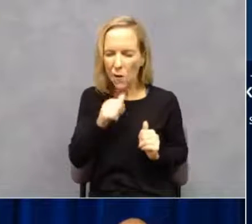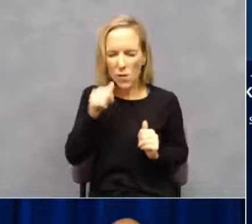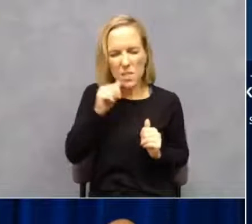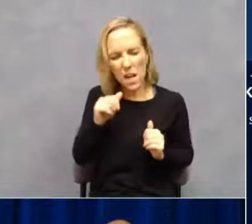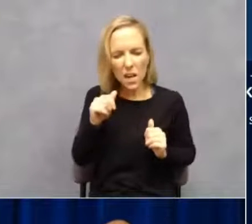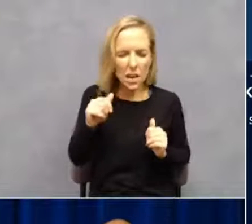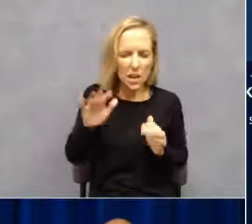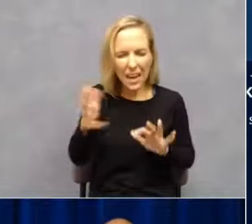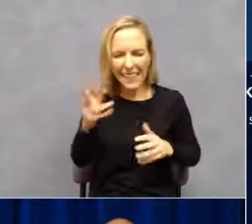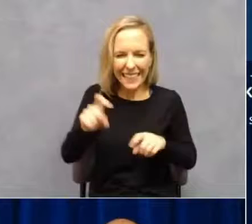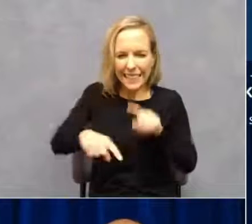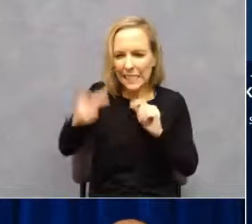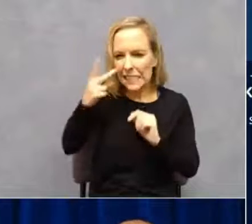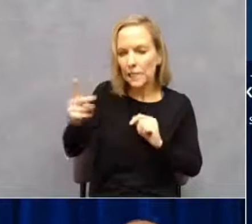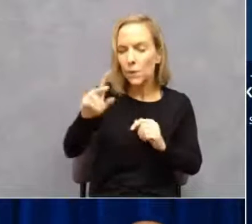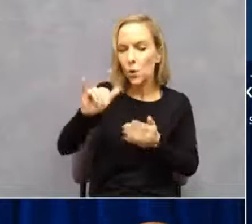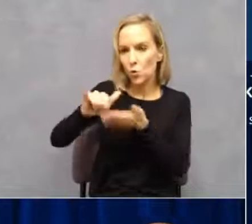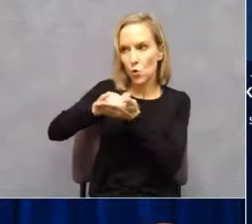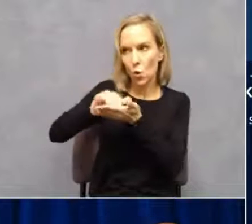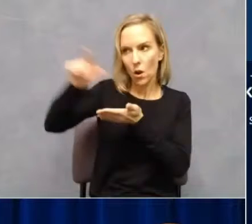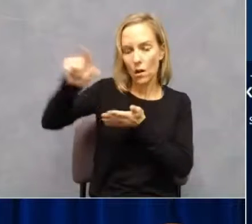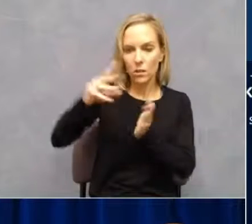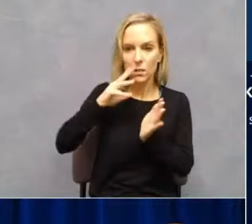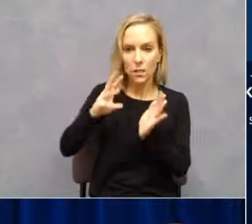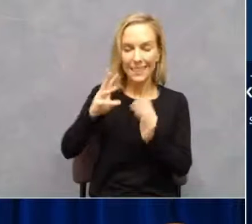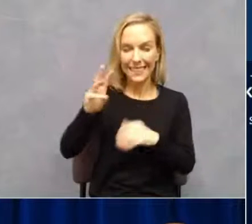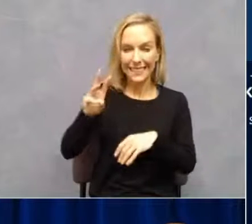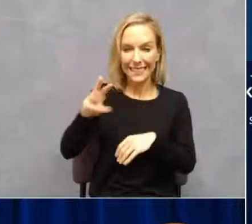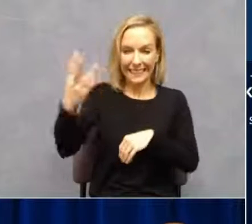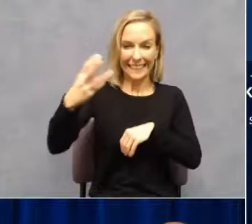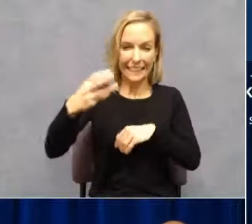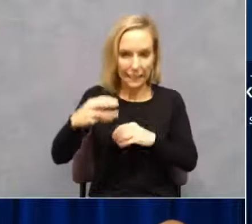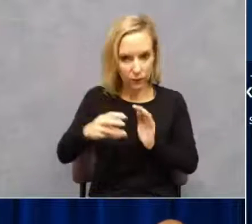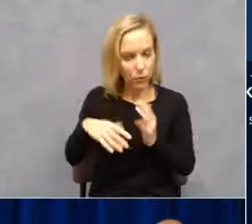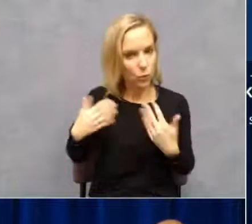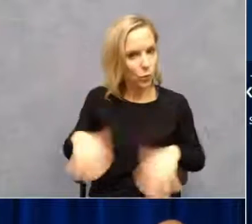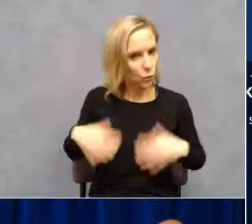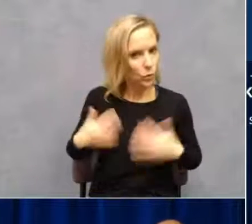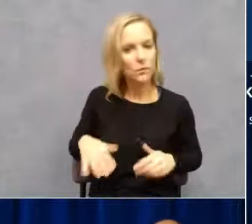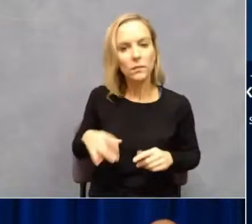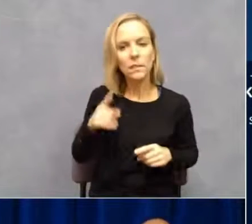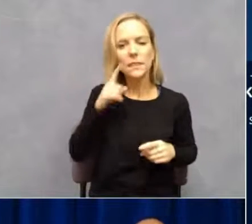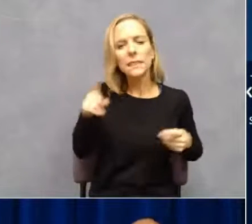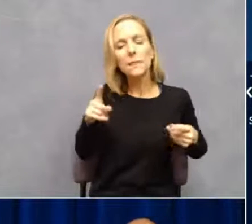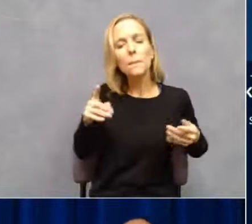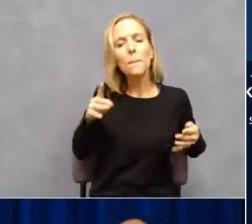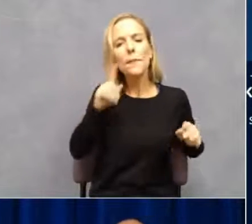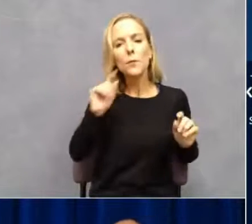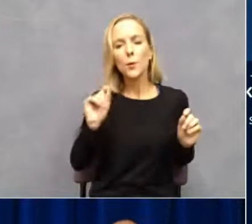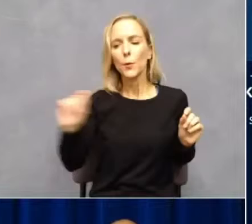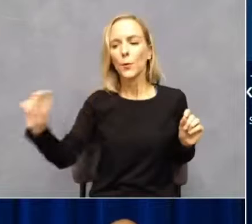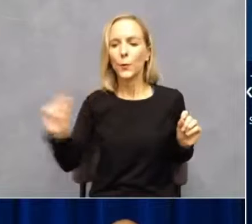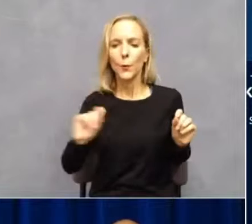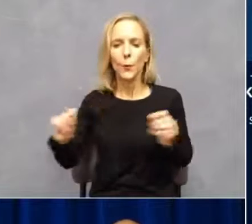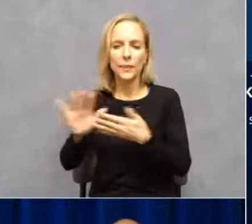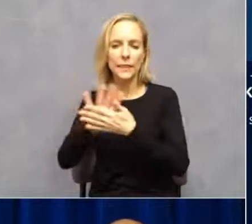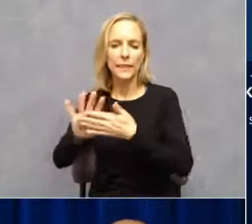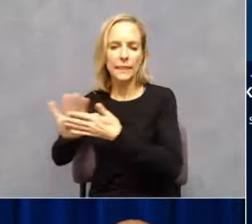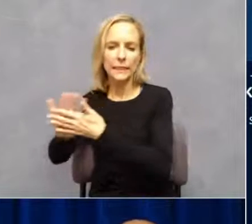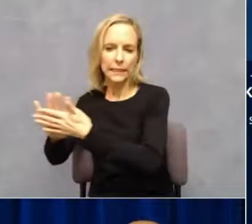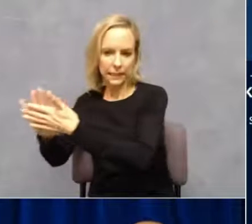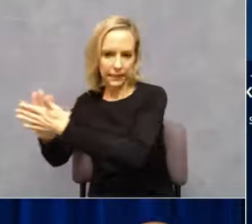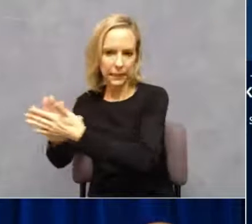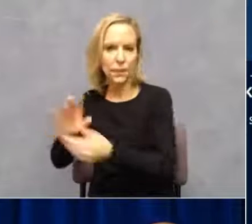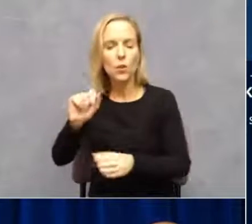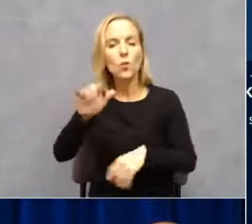about 6 times higher. Now, I put all those shaded lines at the bottom. Those are the bottom 25 states of the United States.